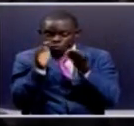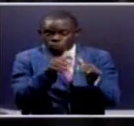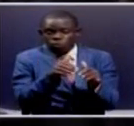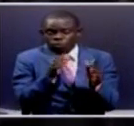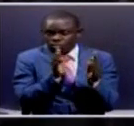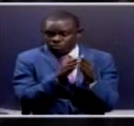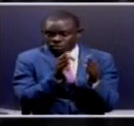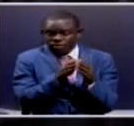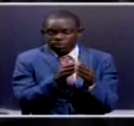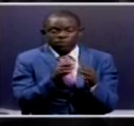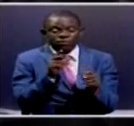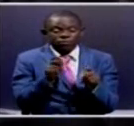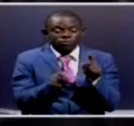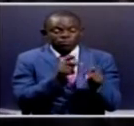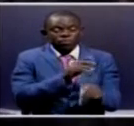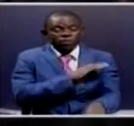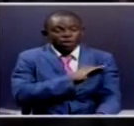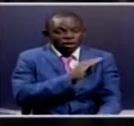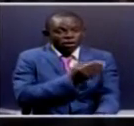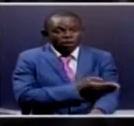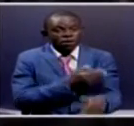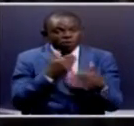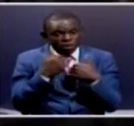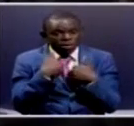to delete, to review